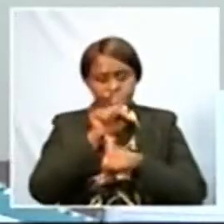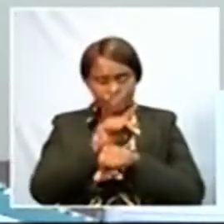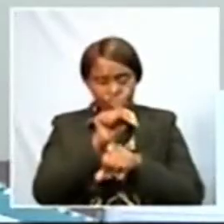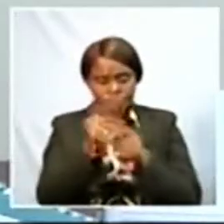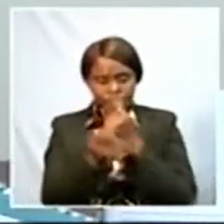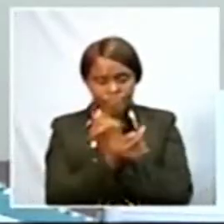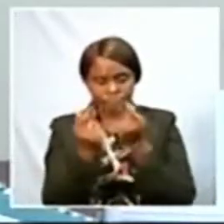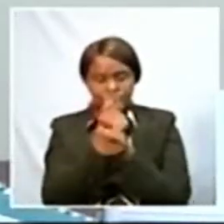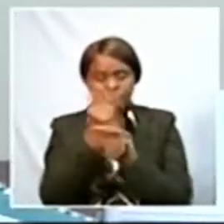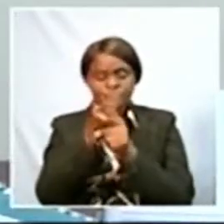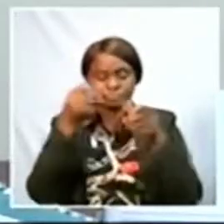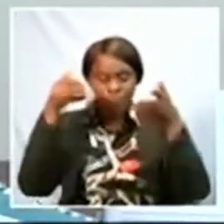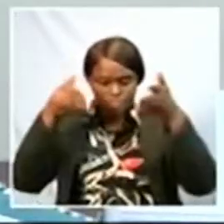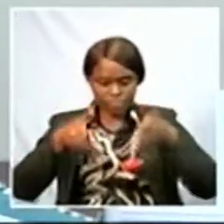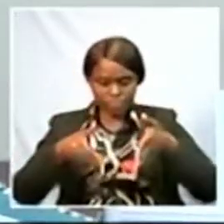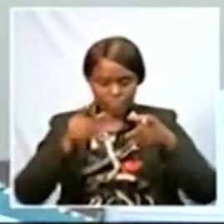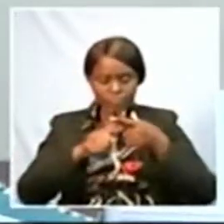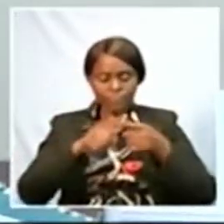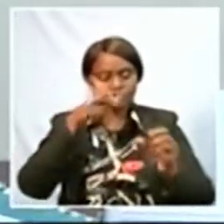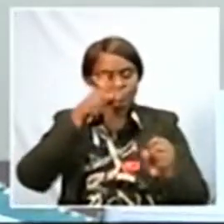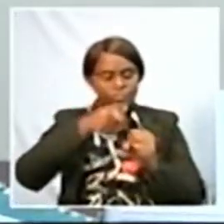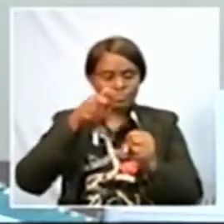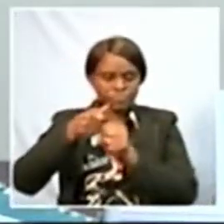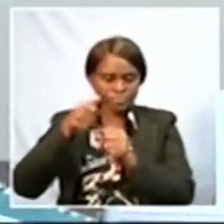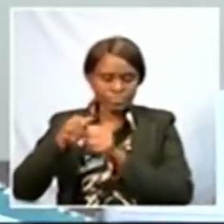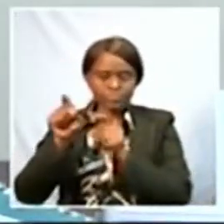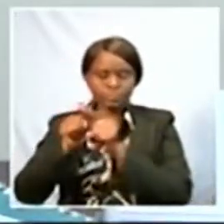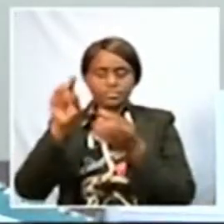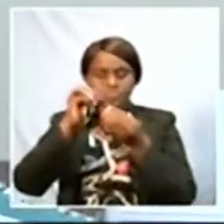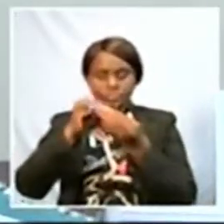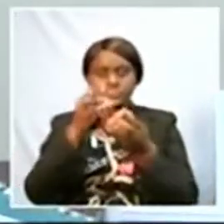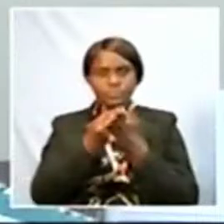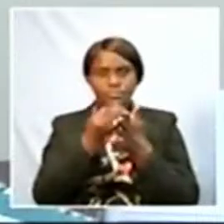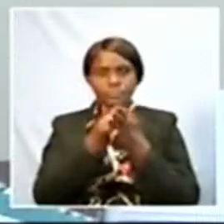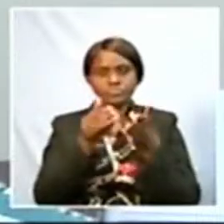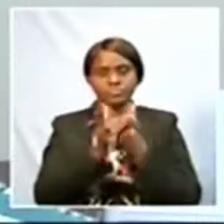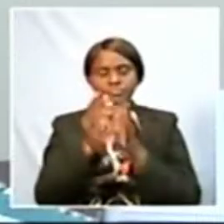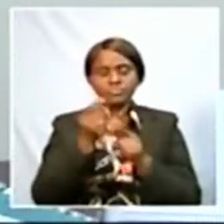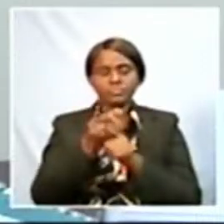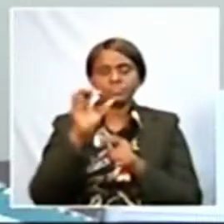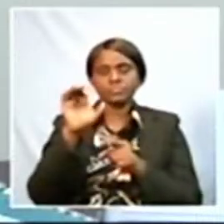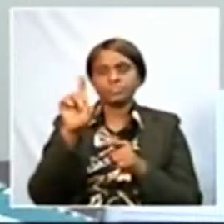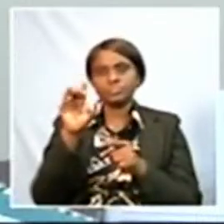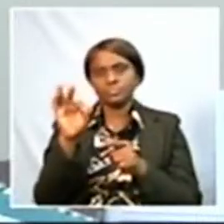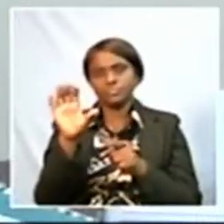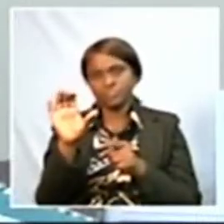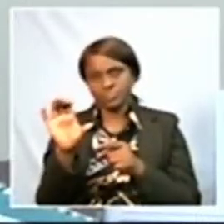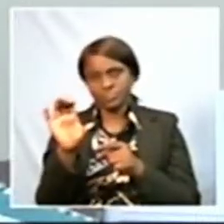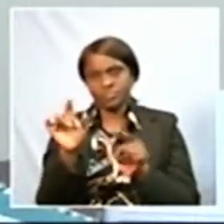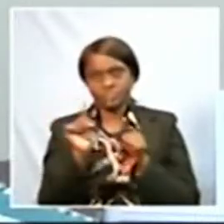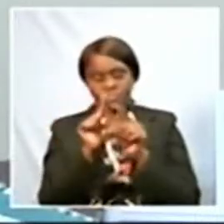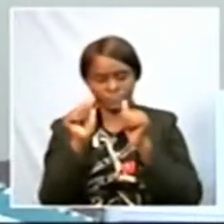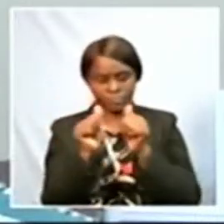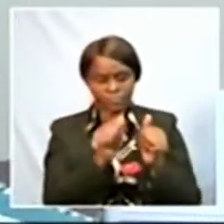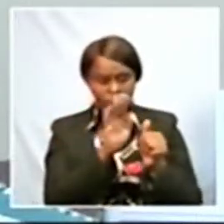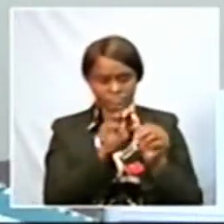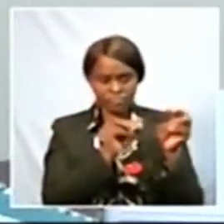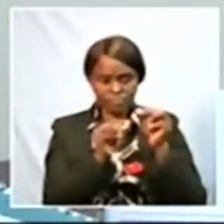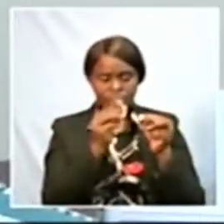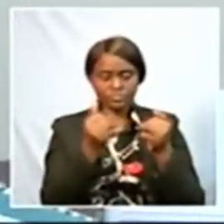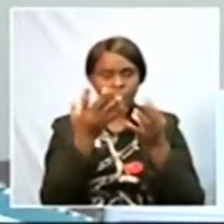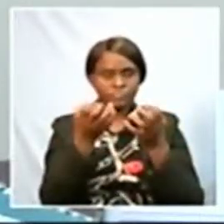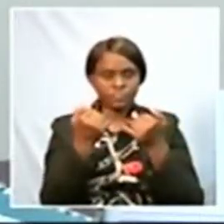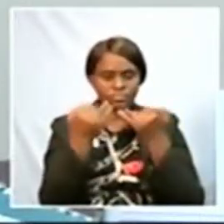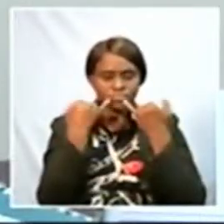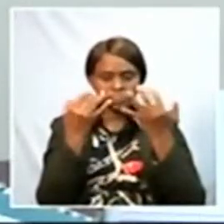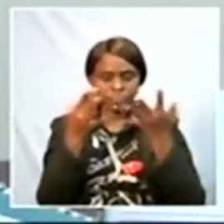changed from a deep tank to a spray race, and additional funding was requested from CDFC. Action taken. Management would like to